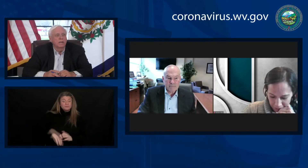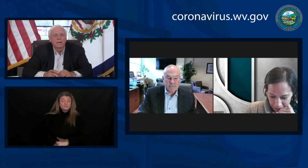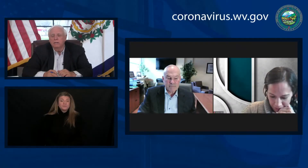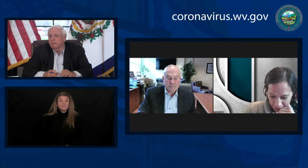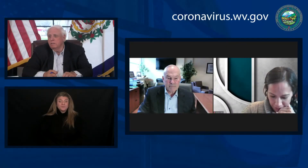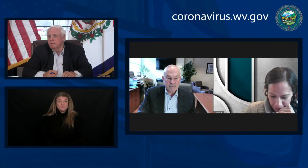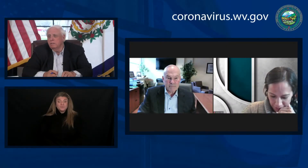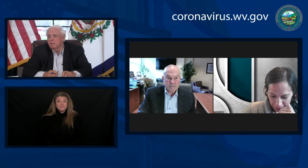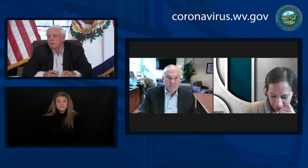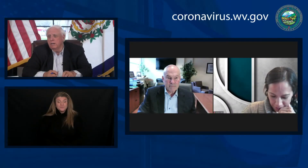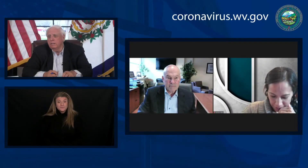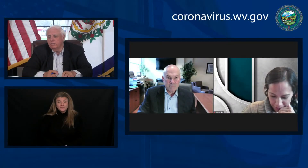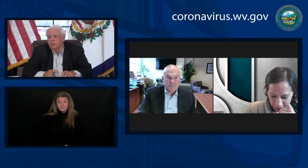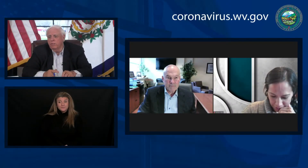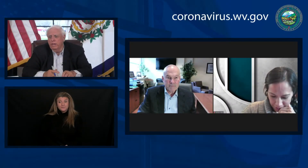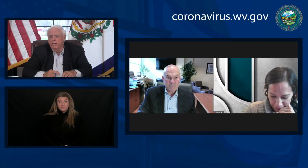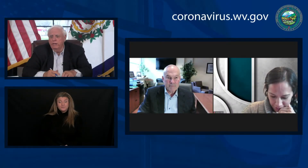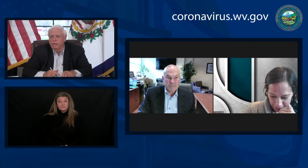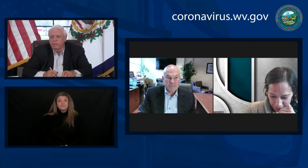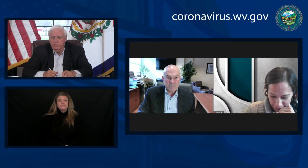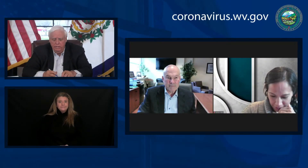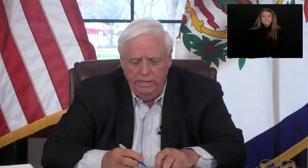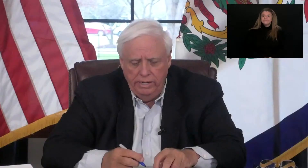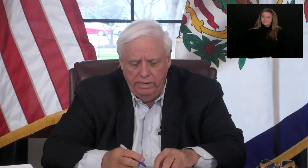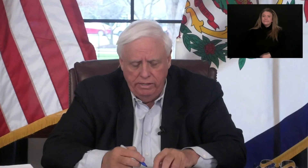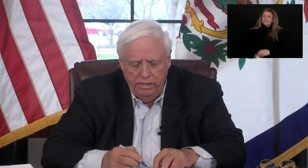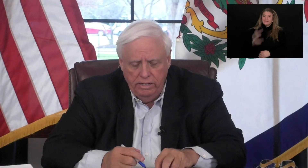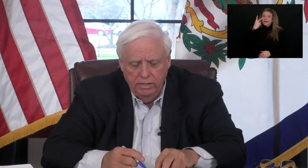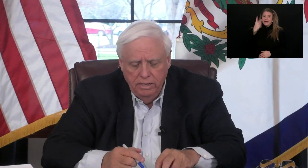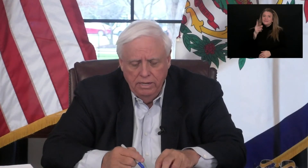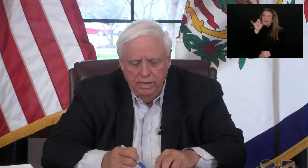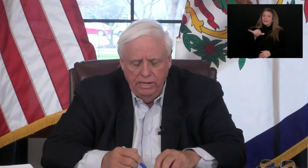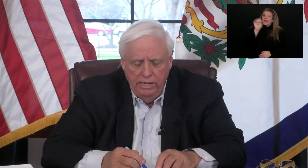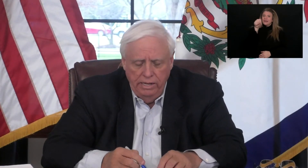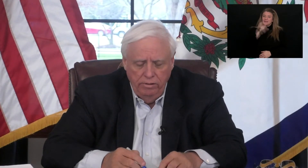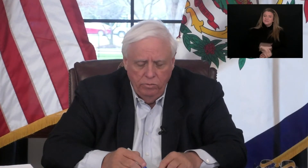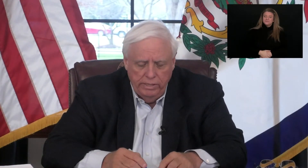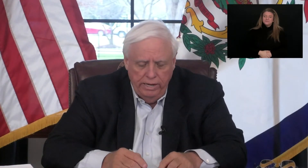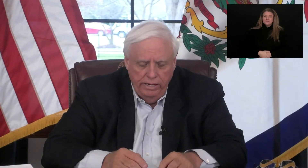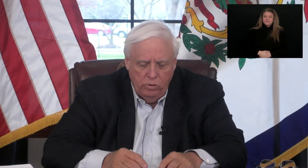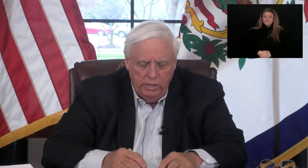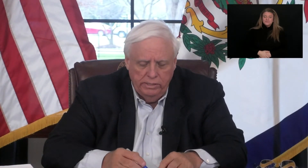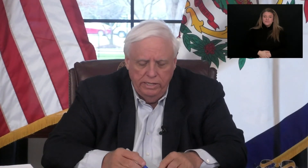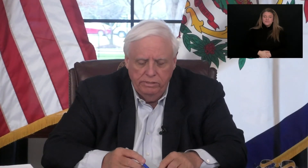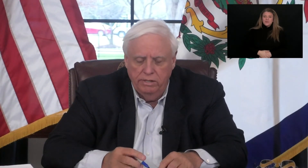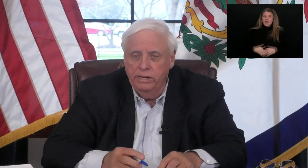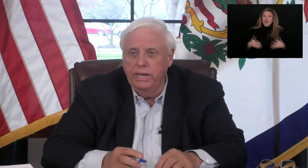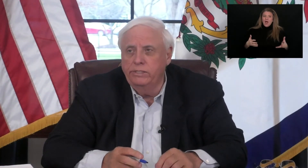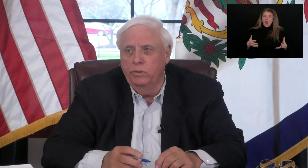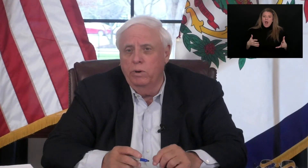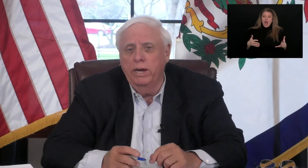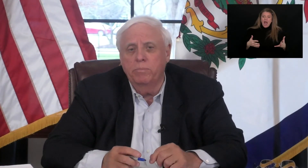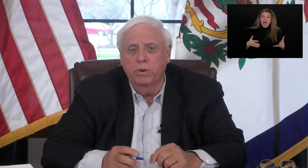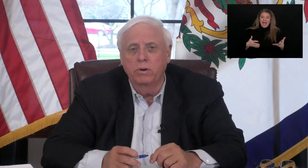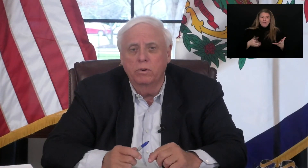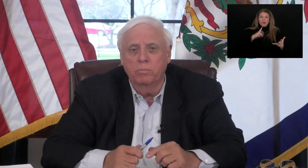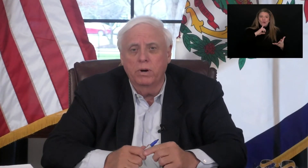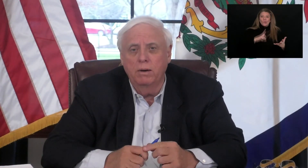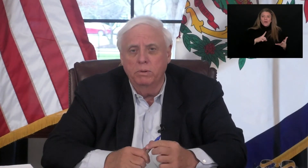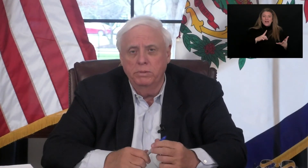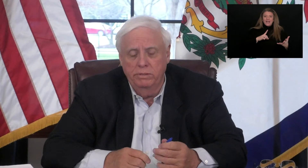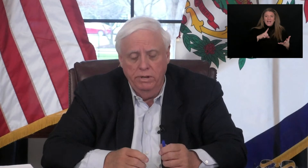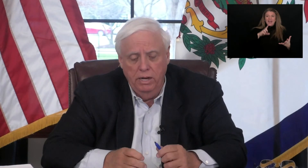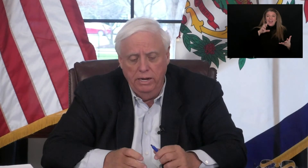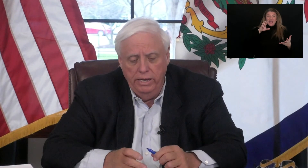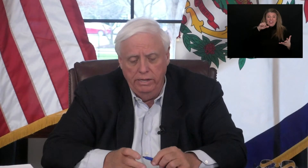Charles, I saw that and everything, and without any question, it's a nationwide